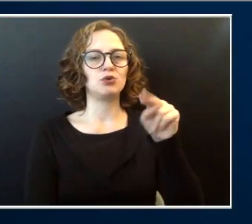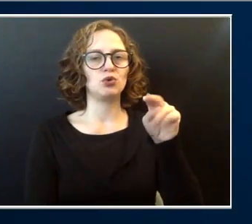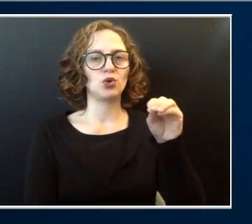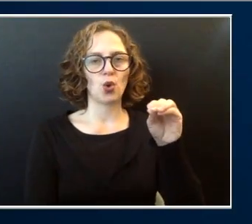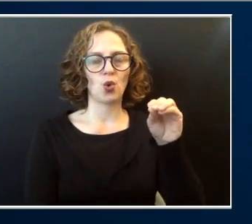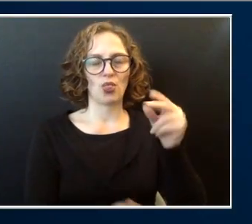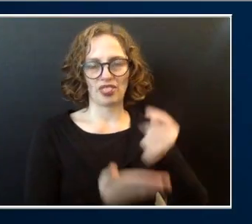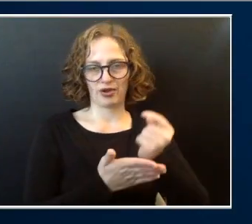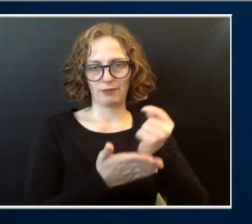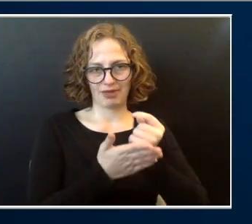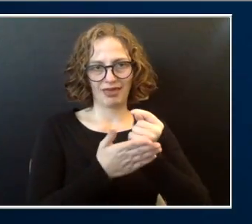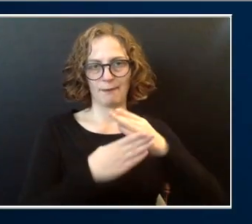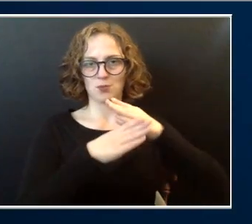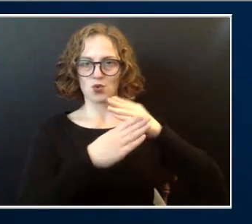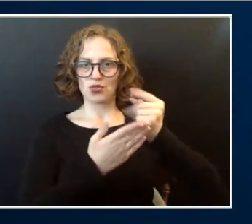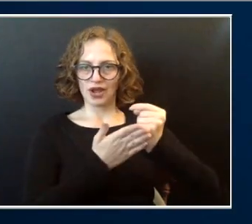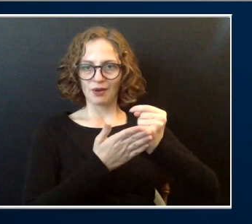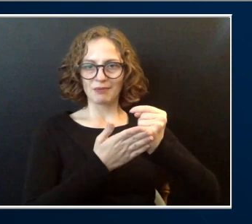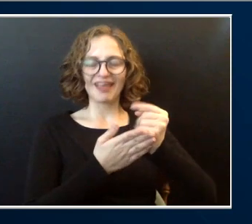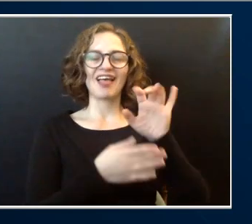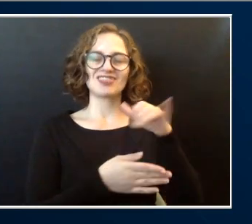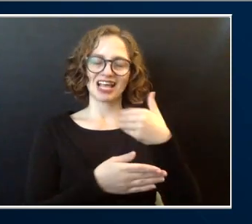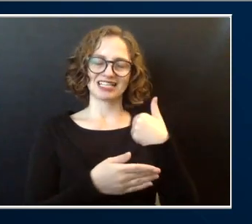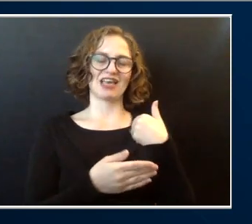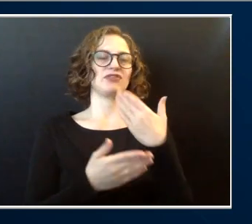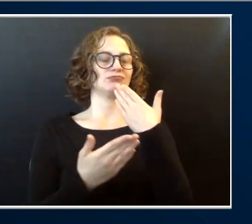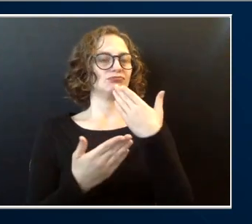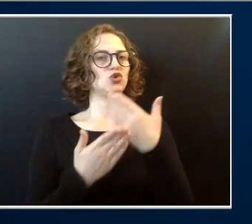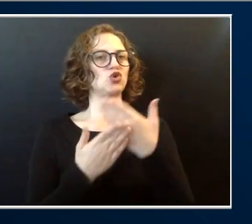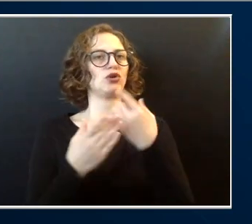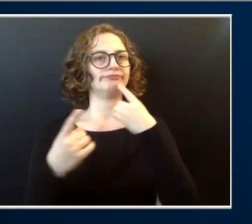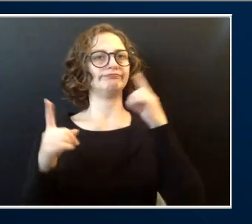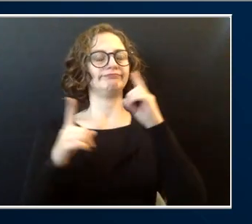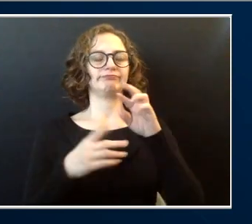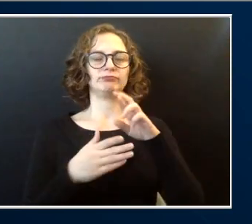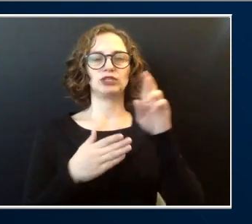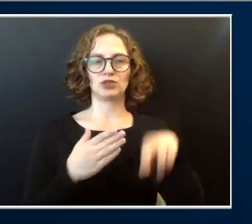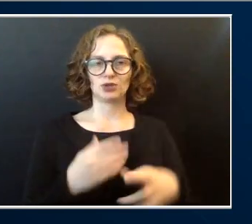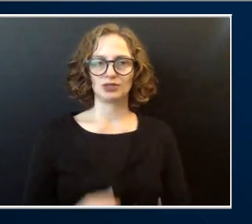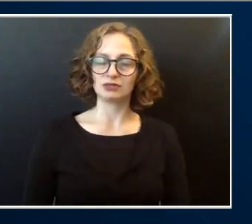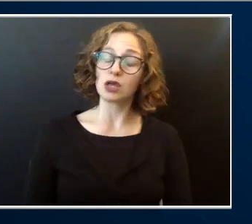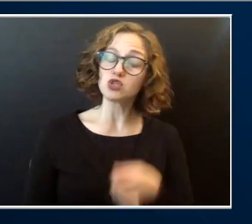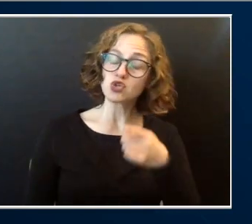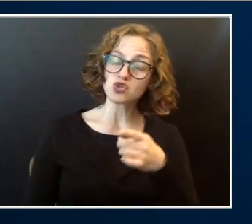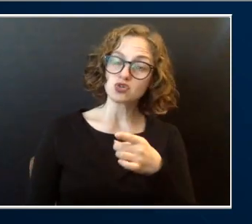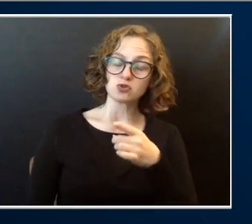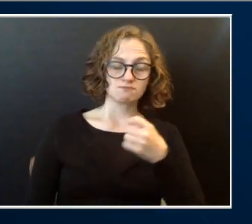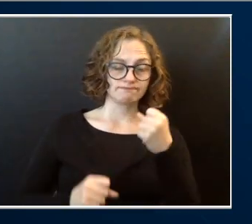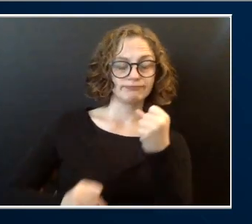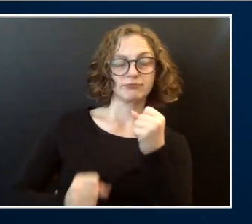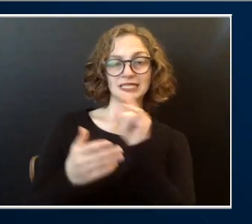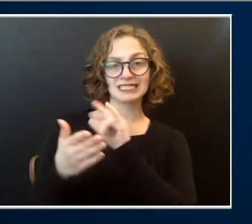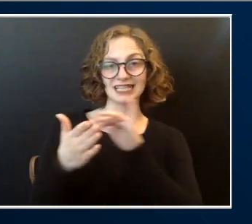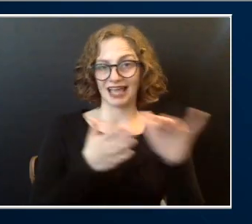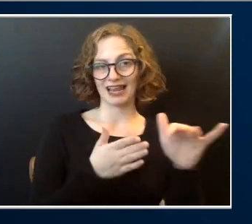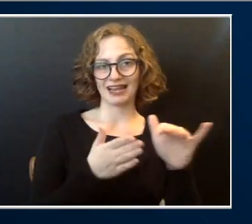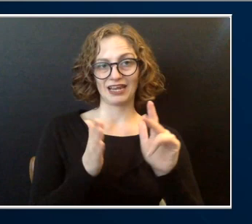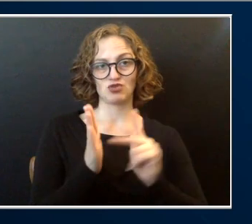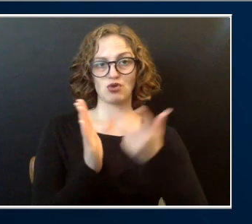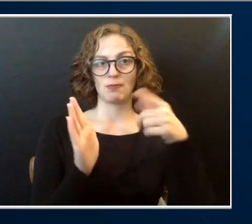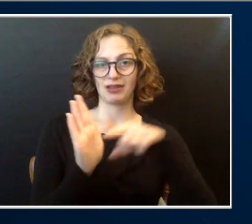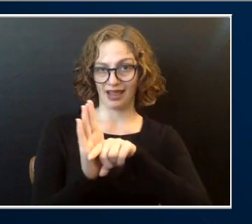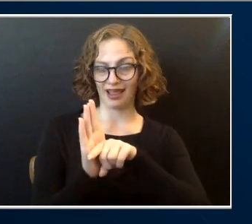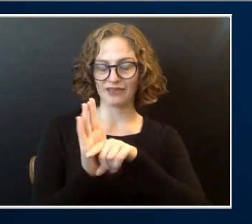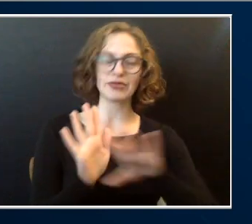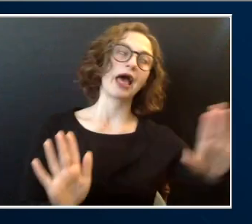doing a lot of research on triple-negative breast cancer, as I recall, and I've known, just in full disclosure, I've known Dr. Sharma